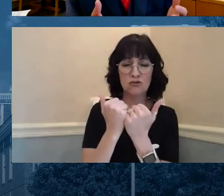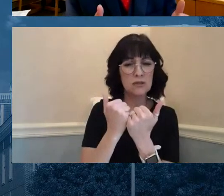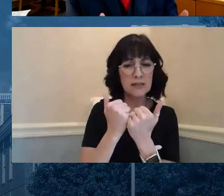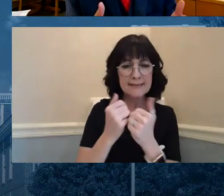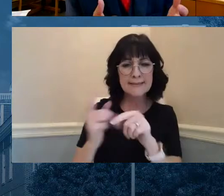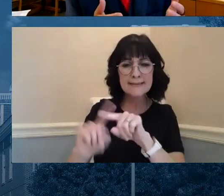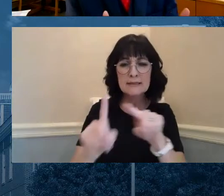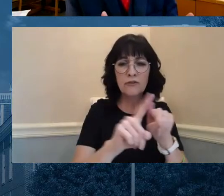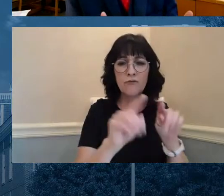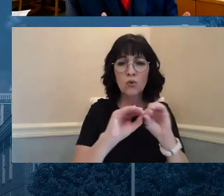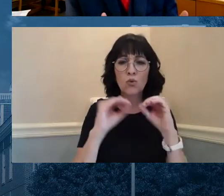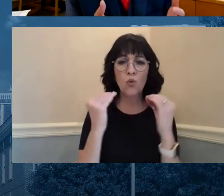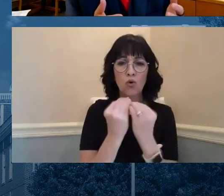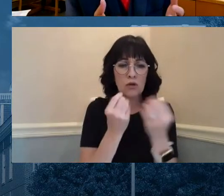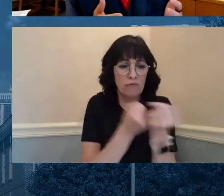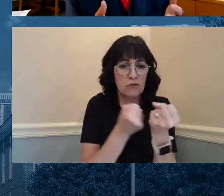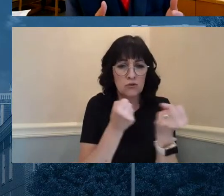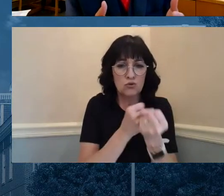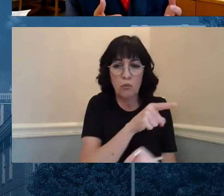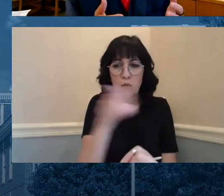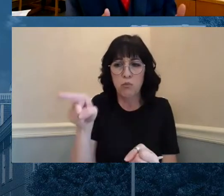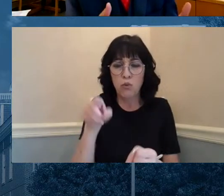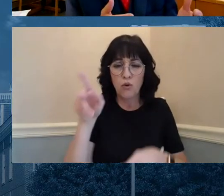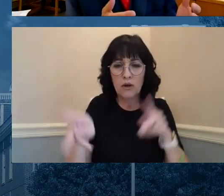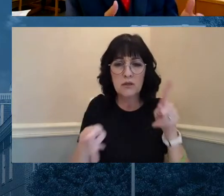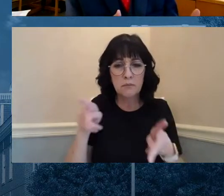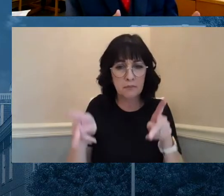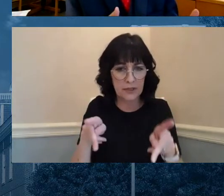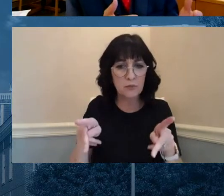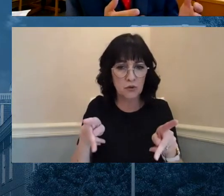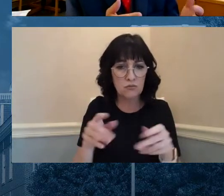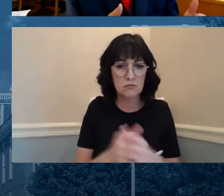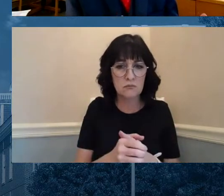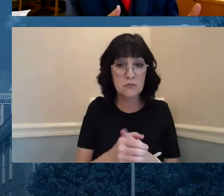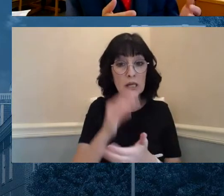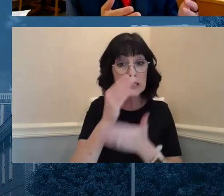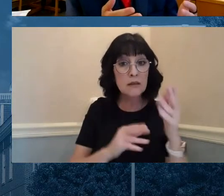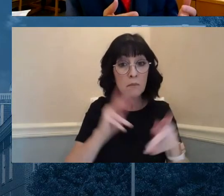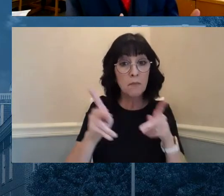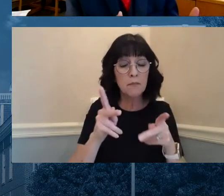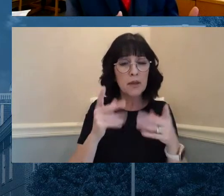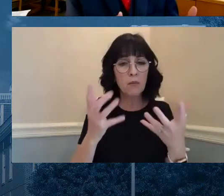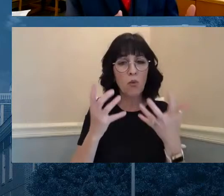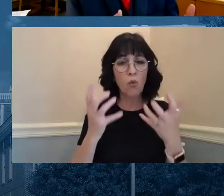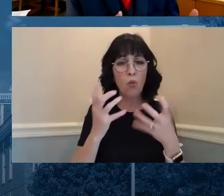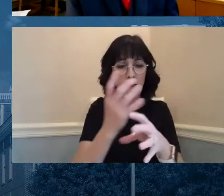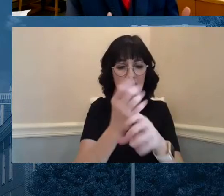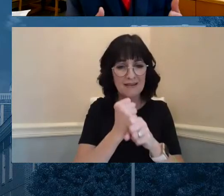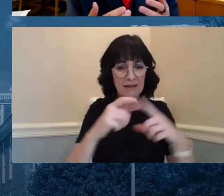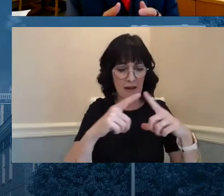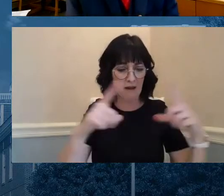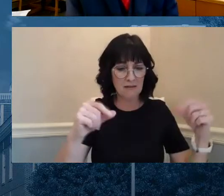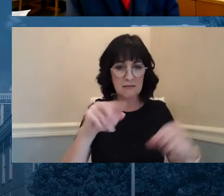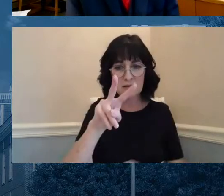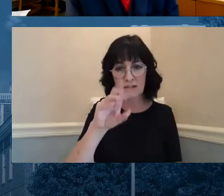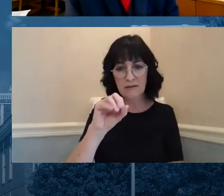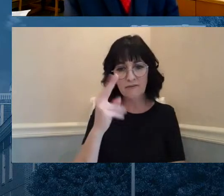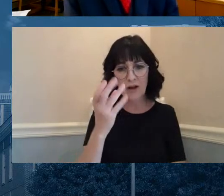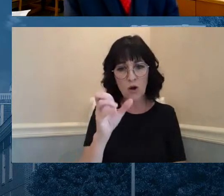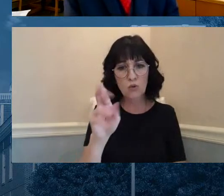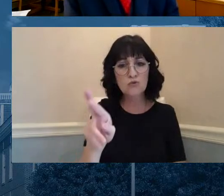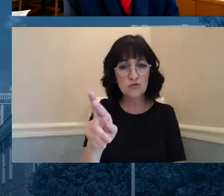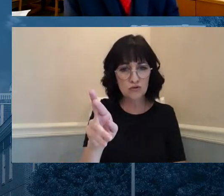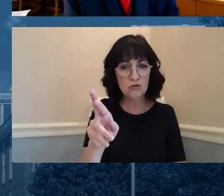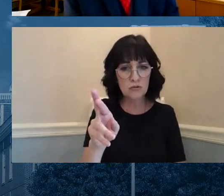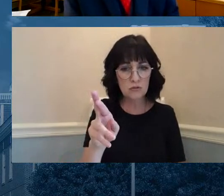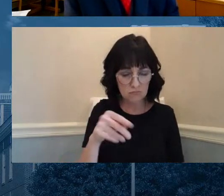that people get a voucher or an opportunity to get an appointment through that agency and then coordinate with us